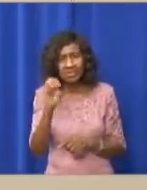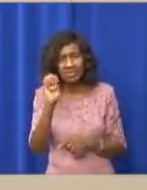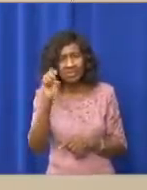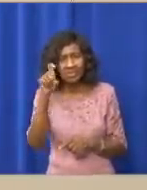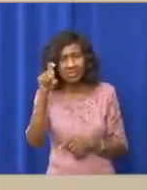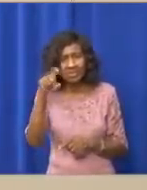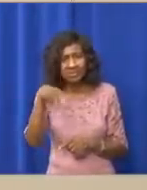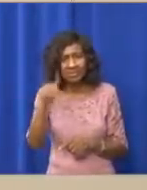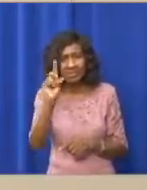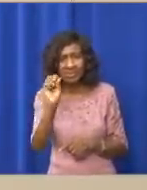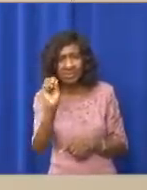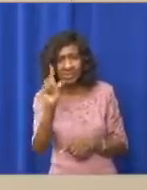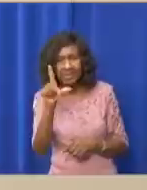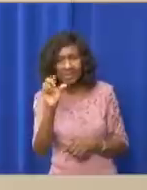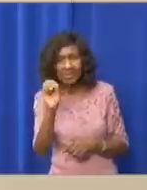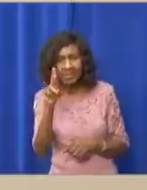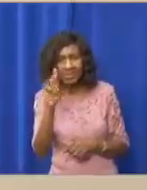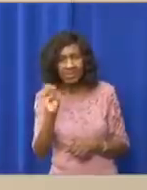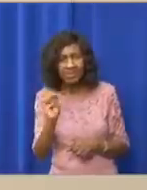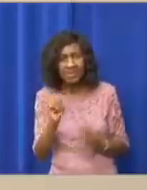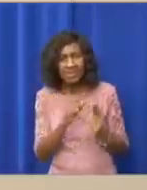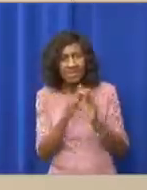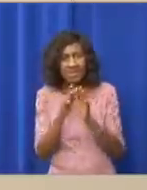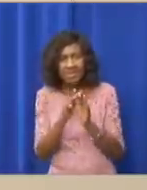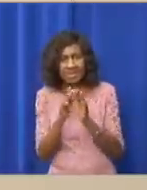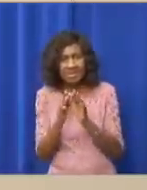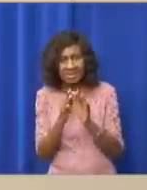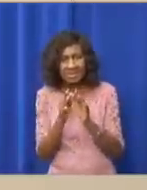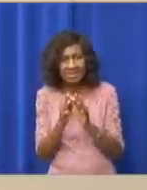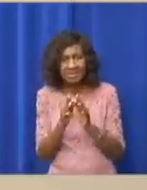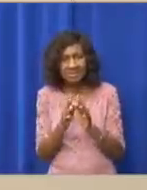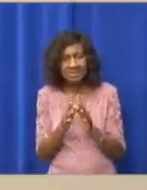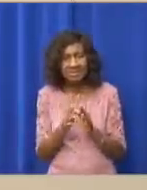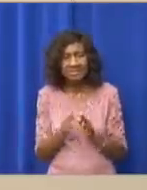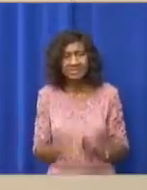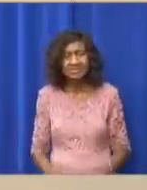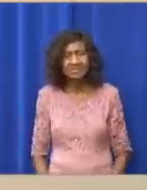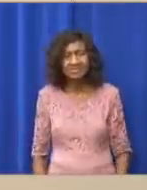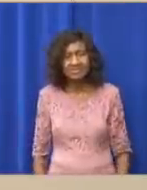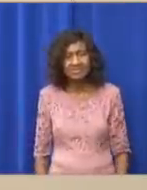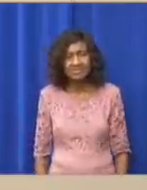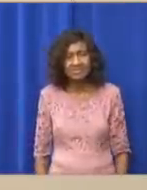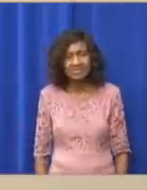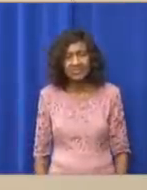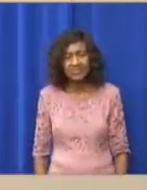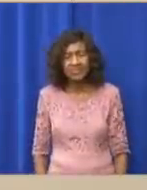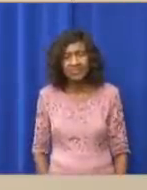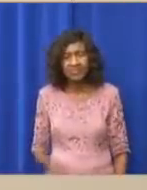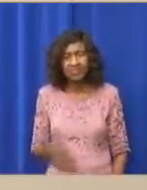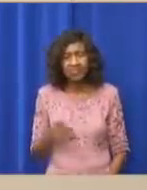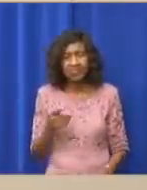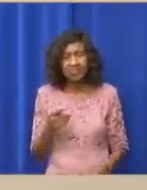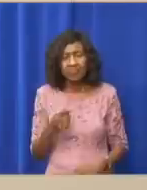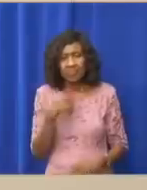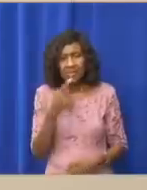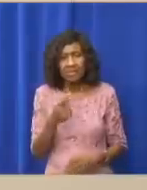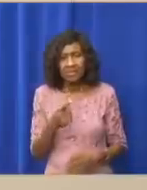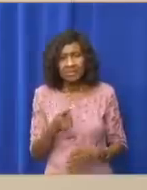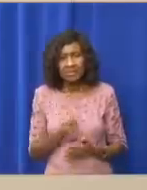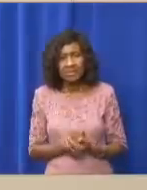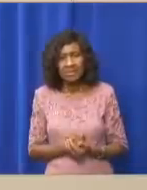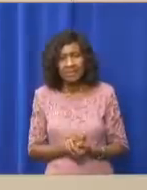www.exploregov.ky/curfew time. It's a website, not an email address anymore. But yes, the way the process works is